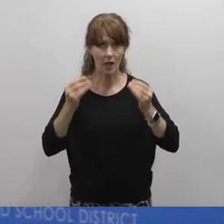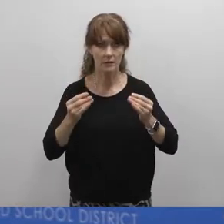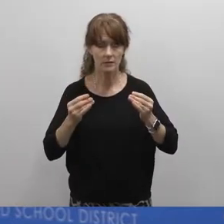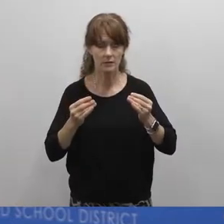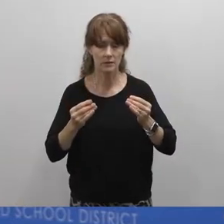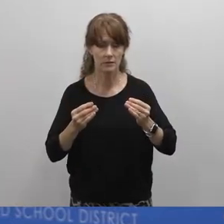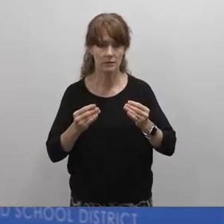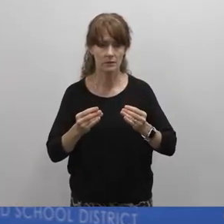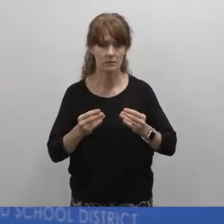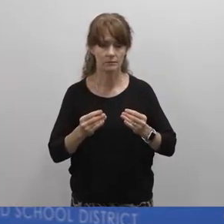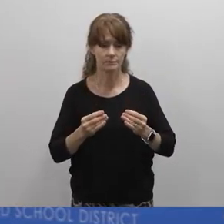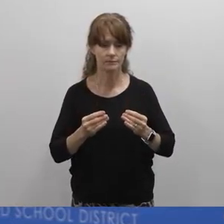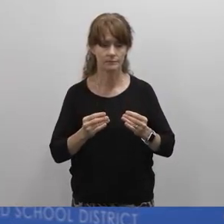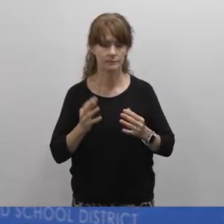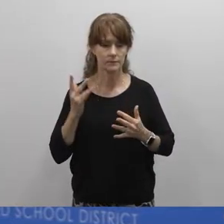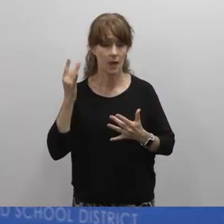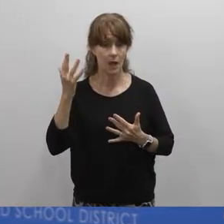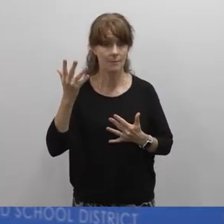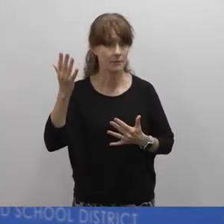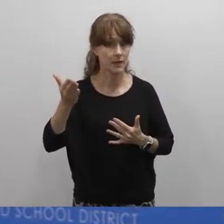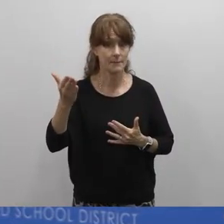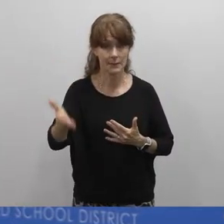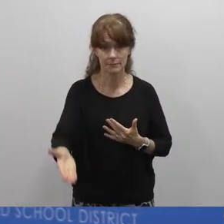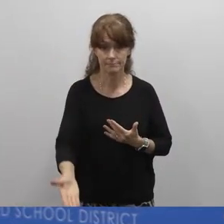and upcoming